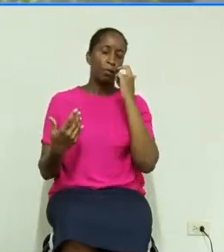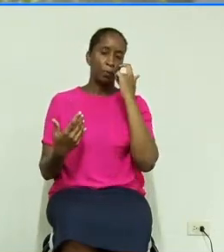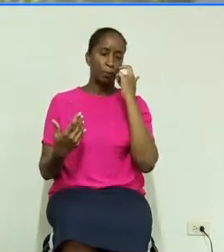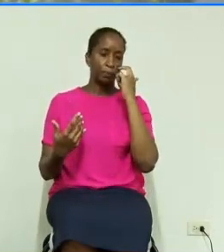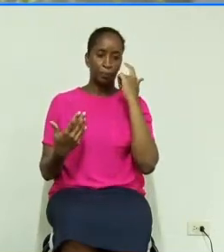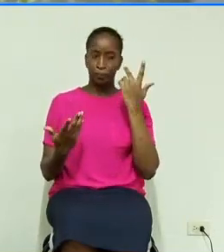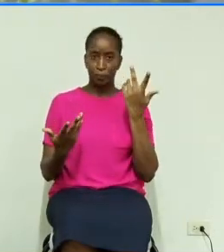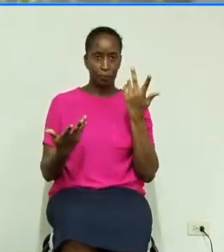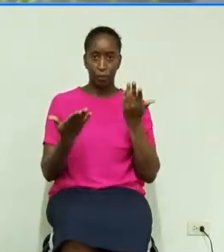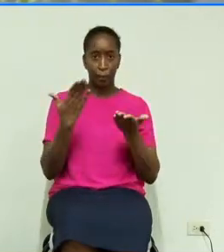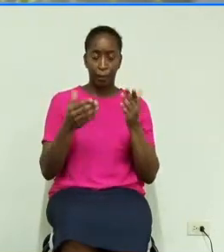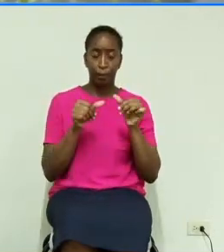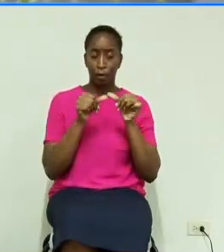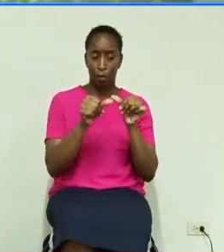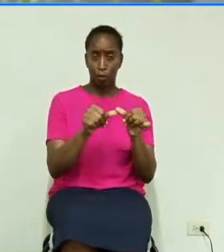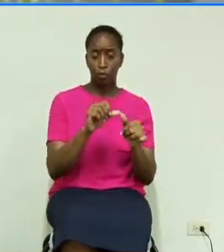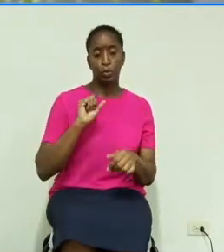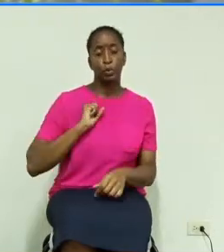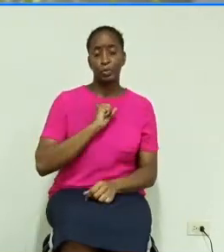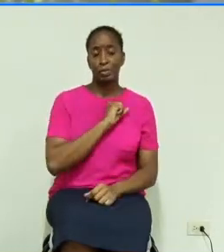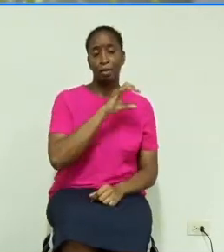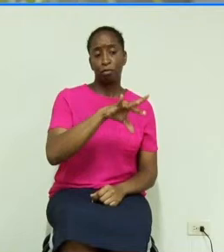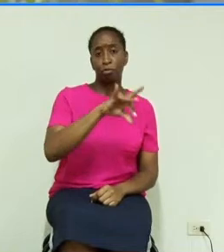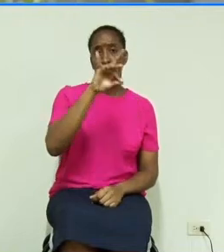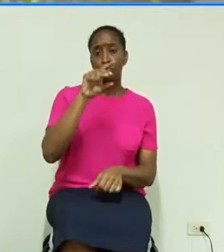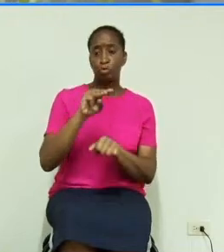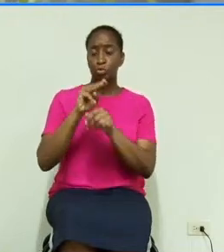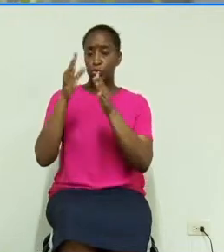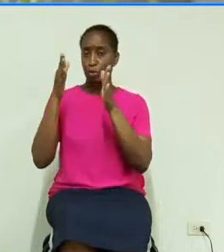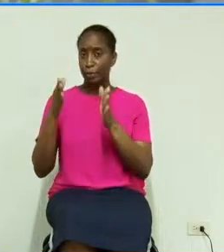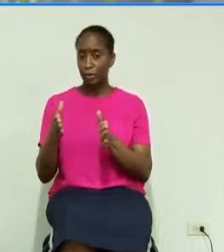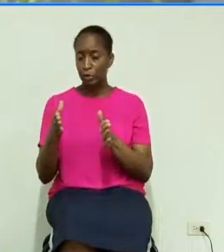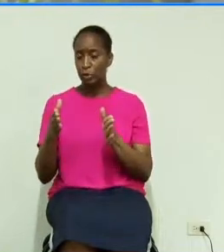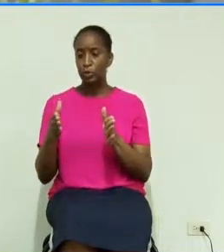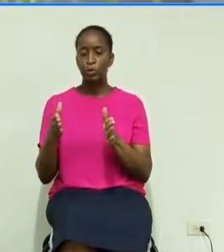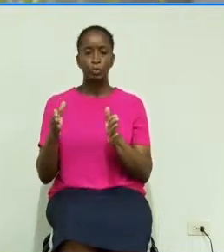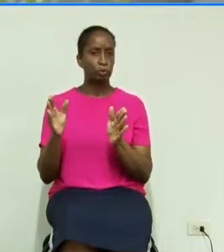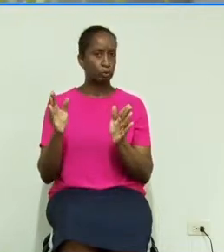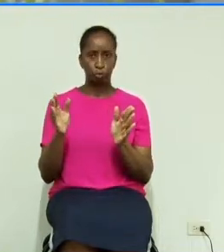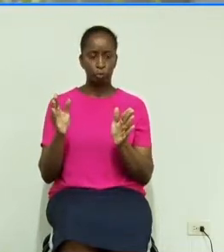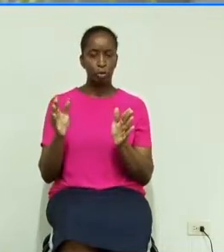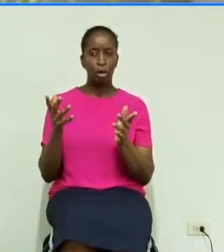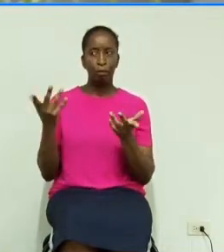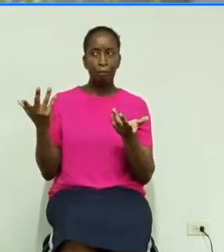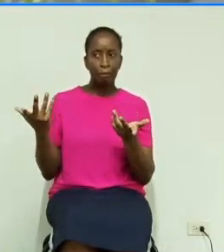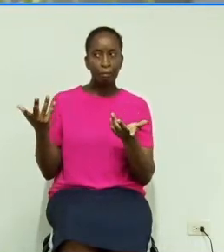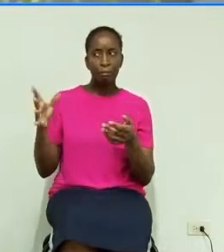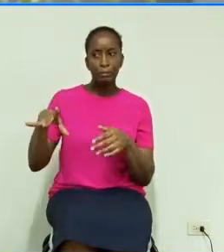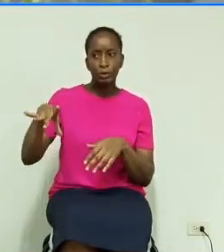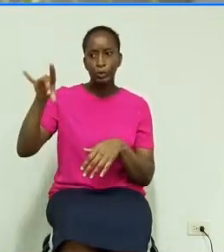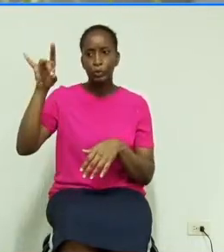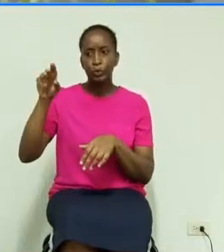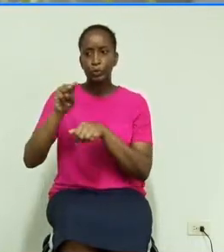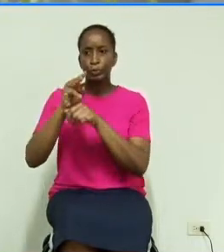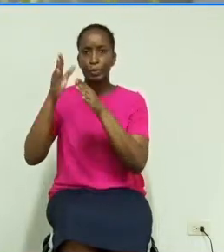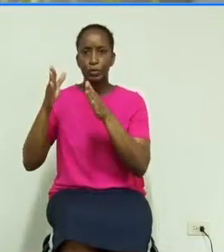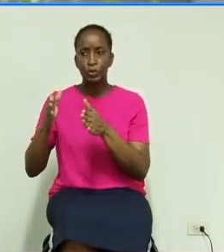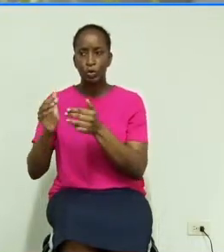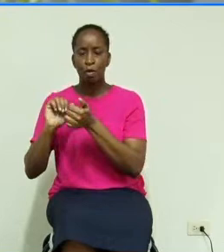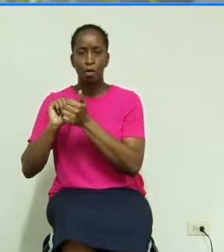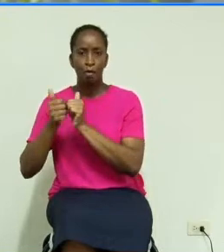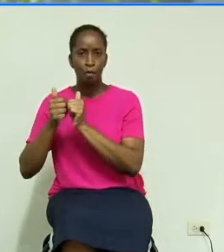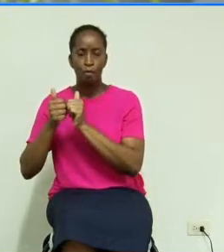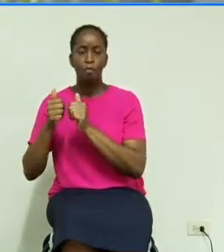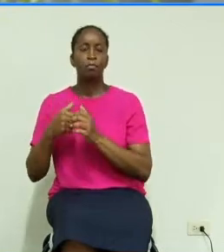ministers, members of the House Assembly who could qualify for the ministry that you want? And the third question is, I haven't